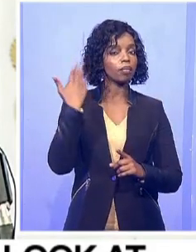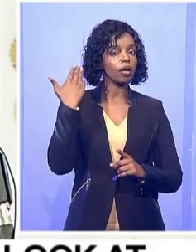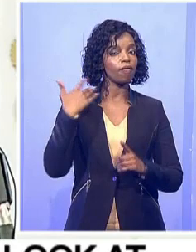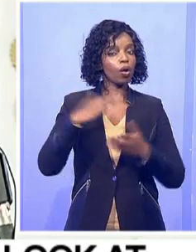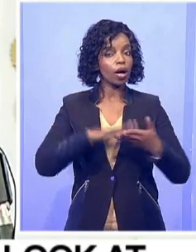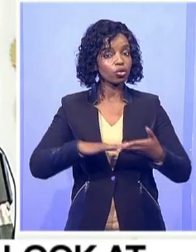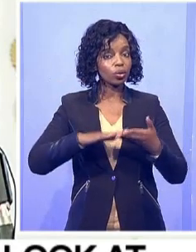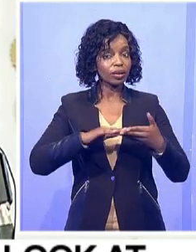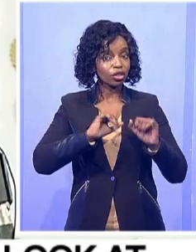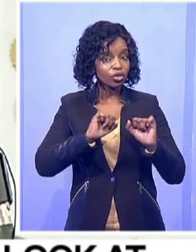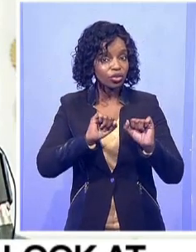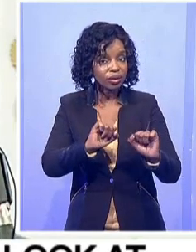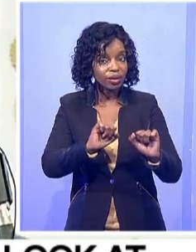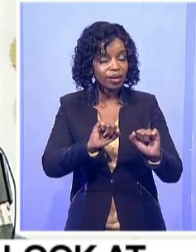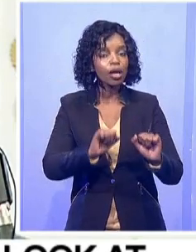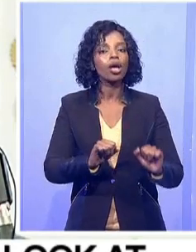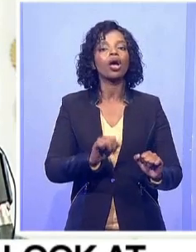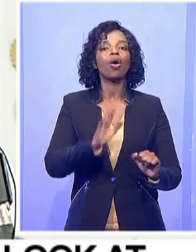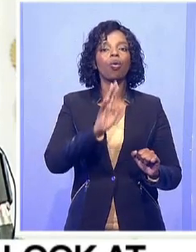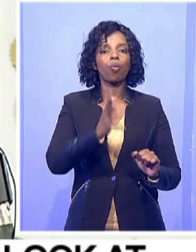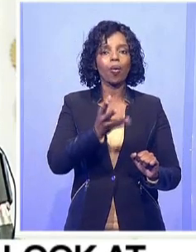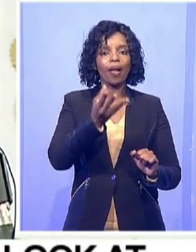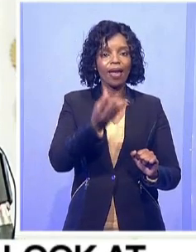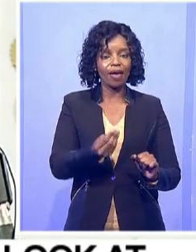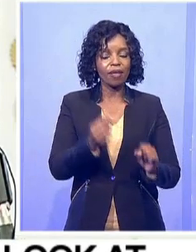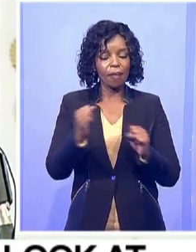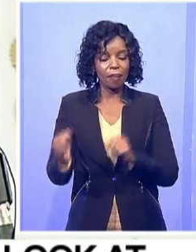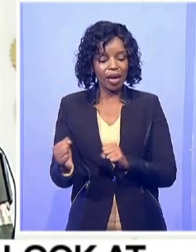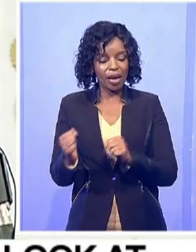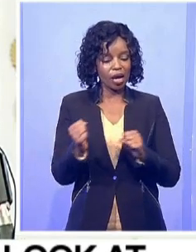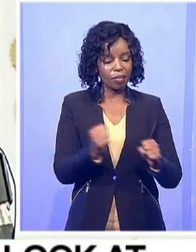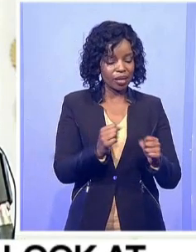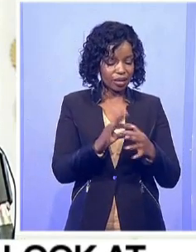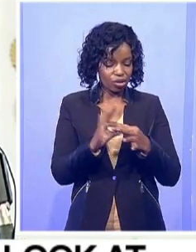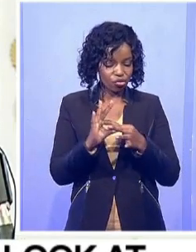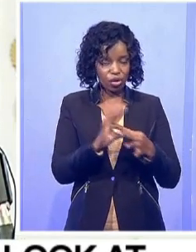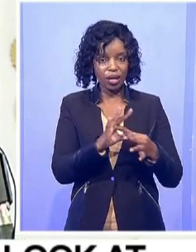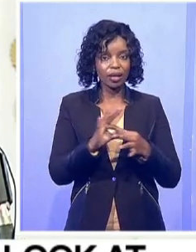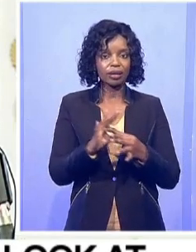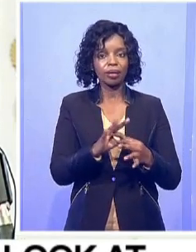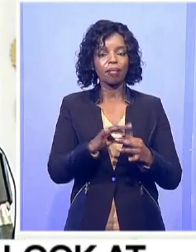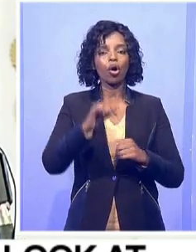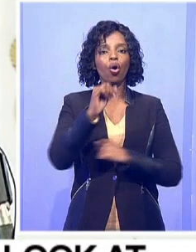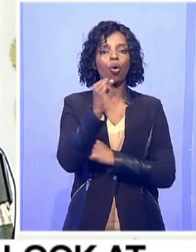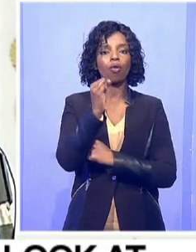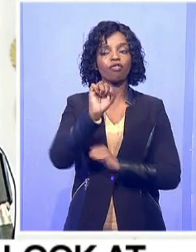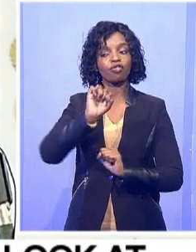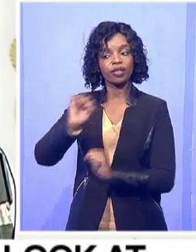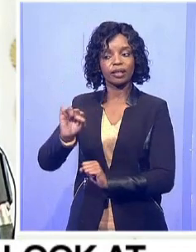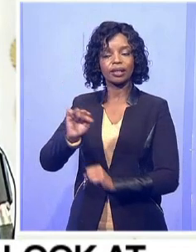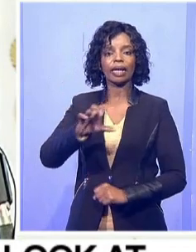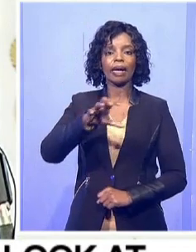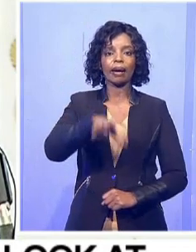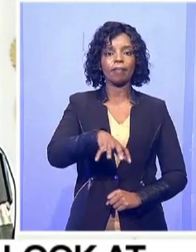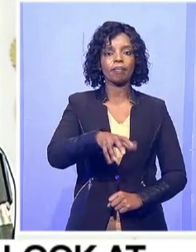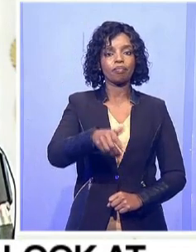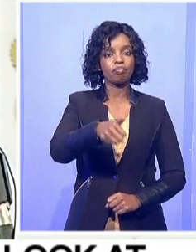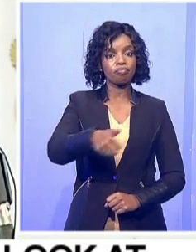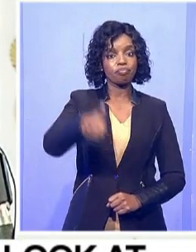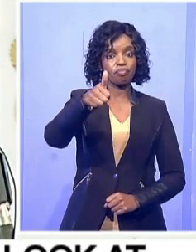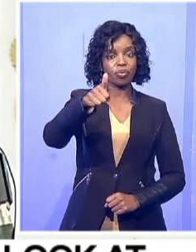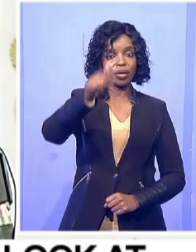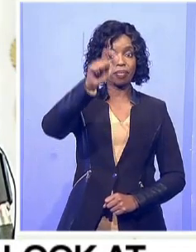work together as we resolve your problem. By talking to the Premier, you are talking to